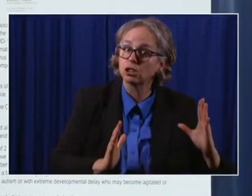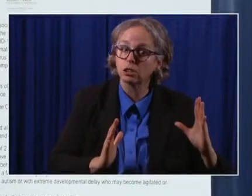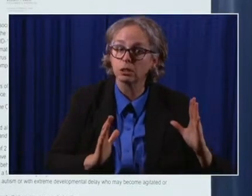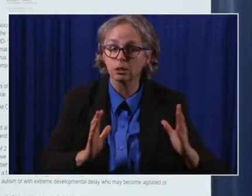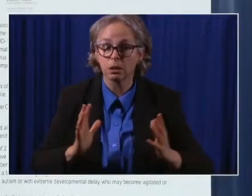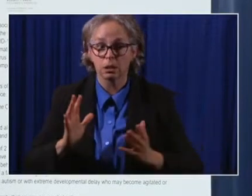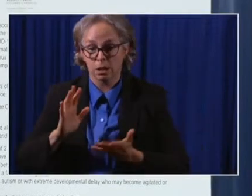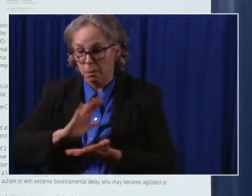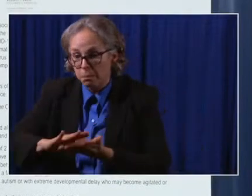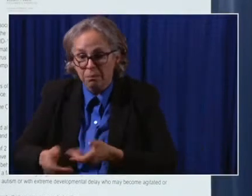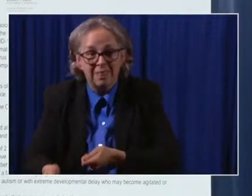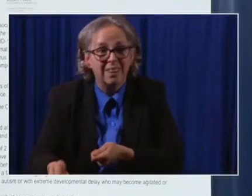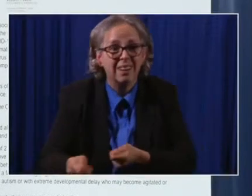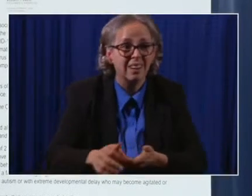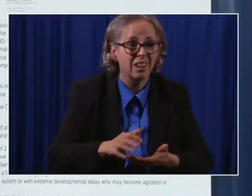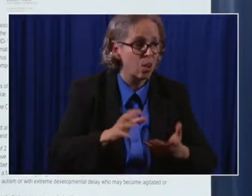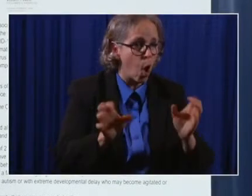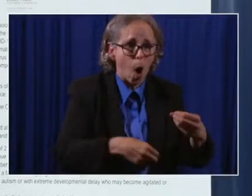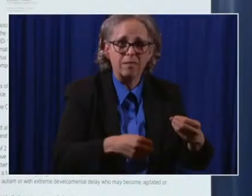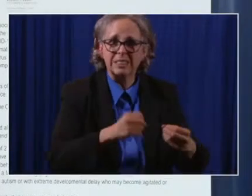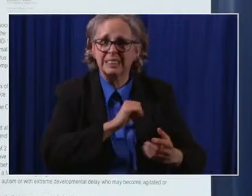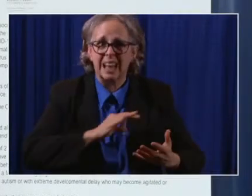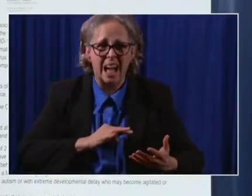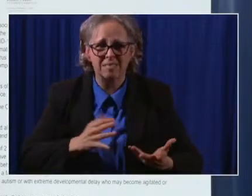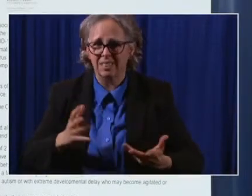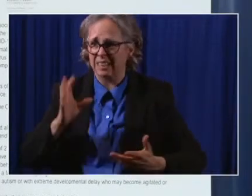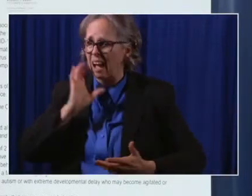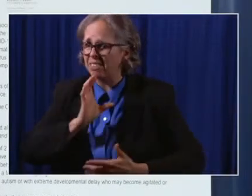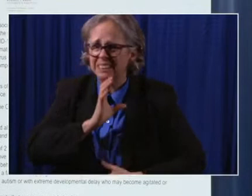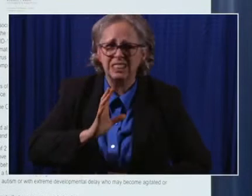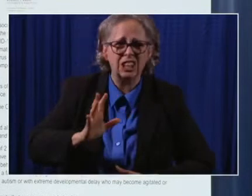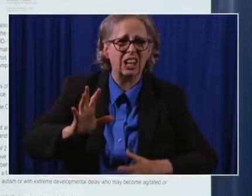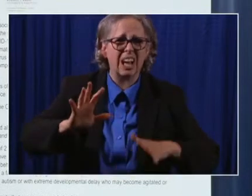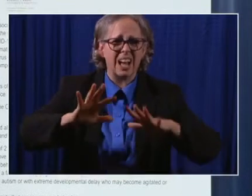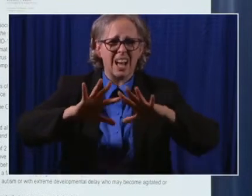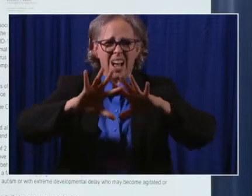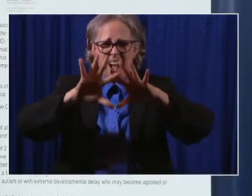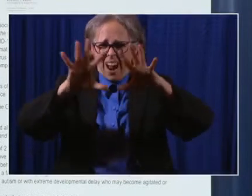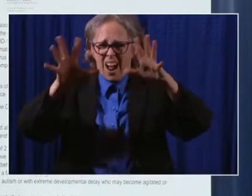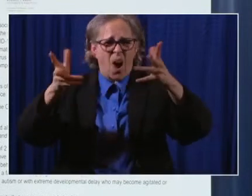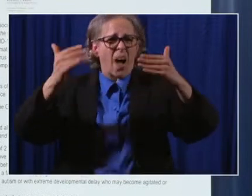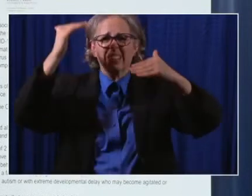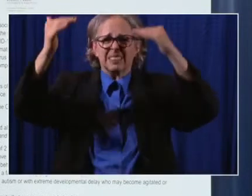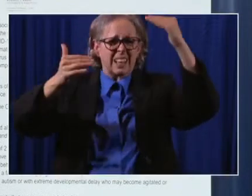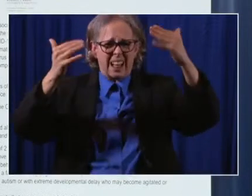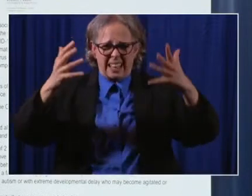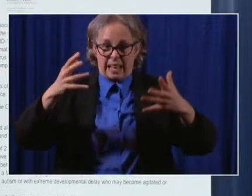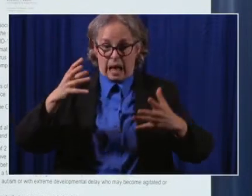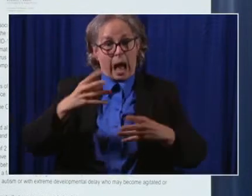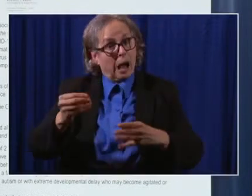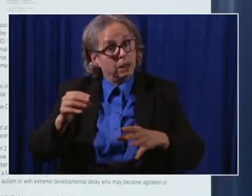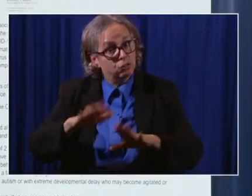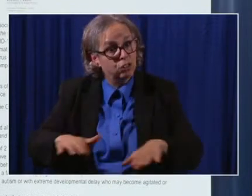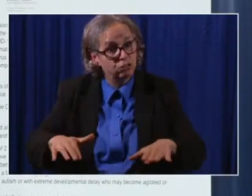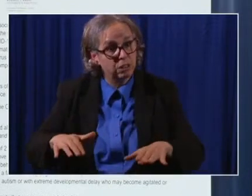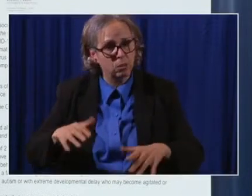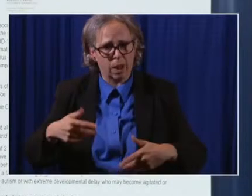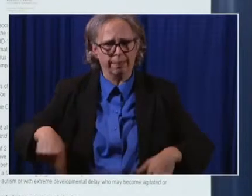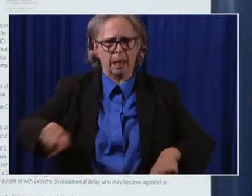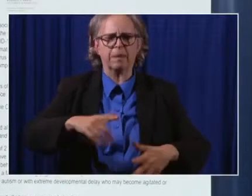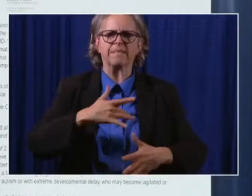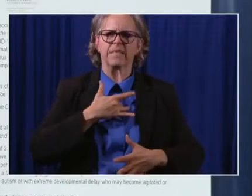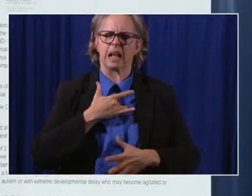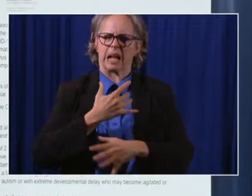who work in the office, people who work in the cafeteria, any adult who works there, and all the kids. We want them to have as safe an